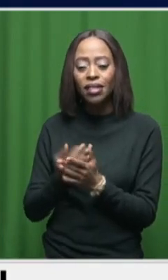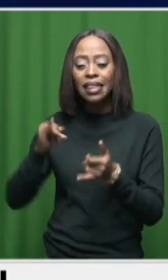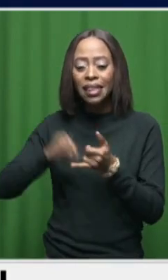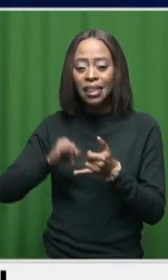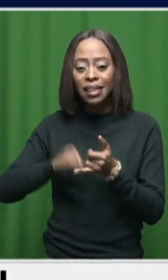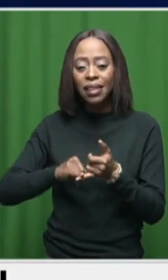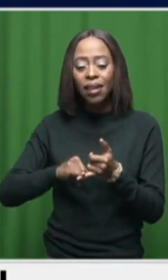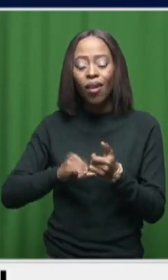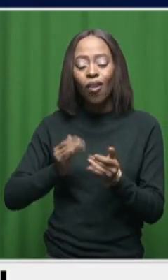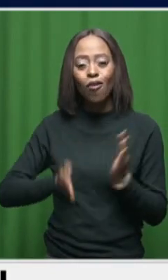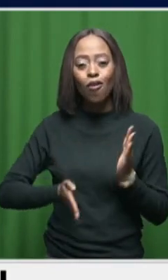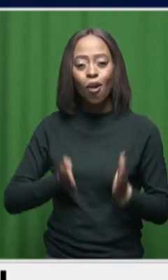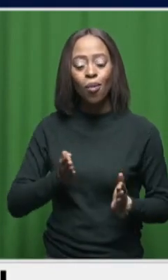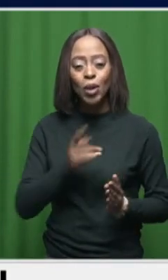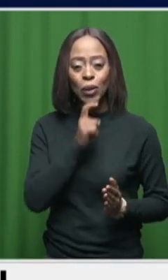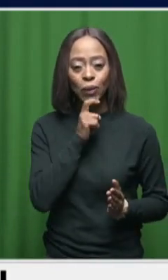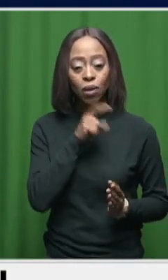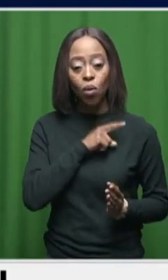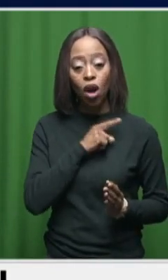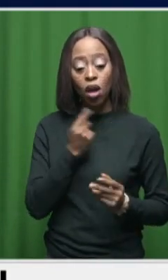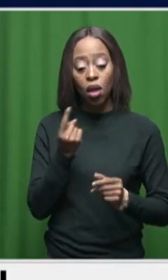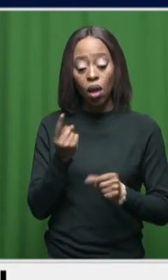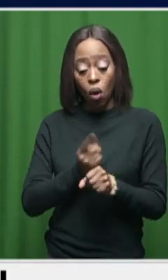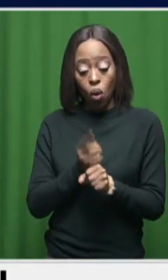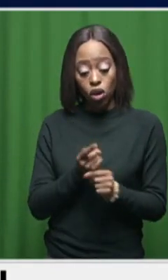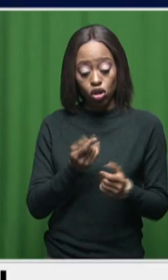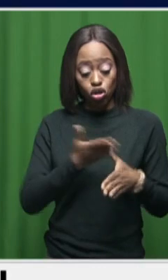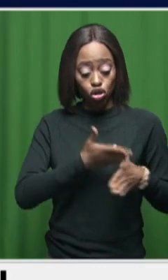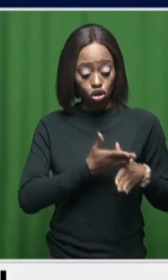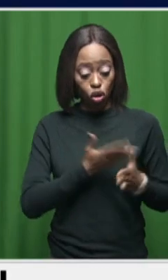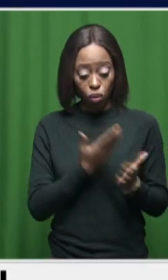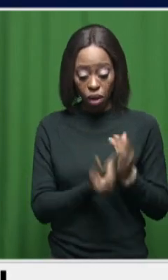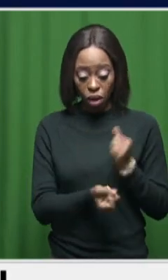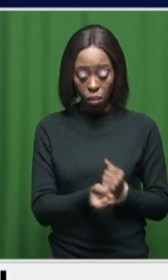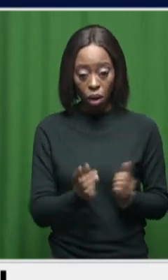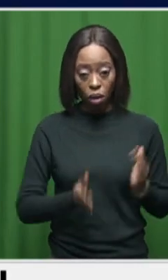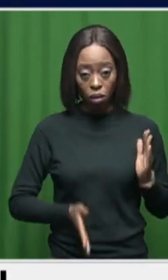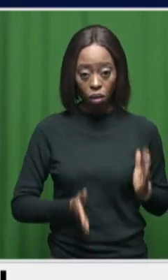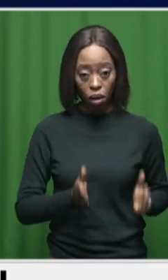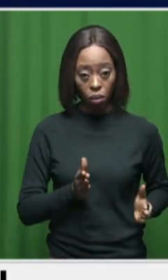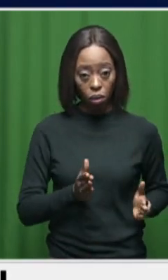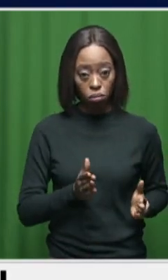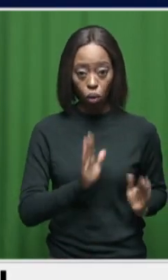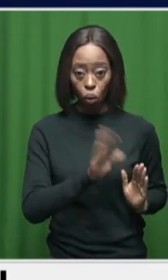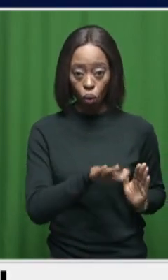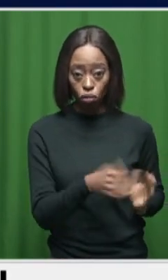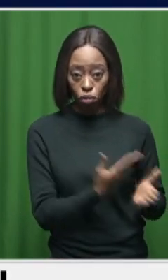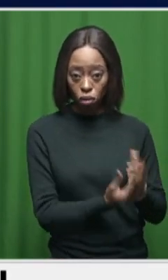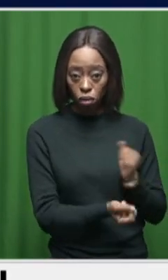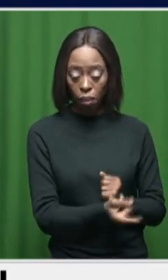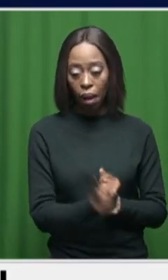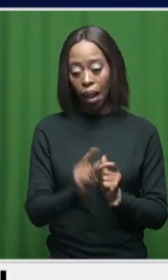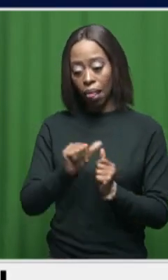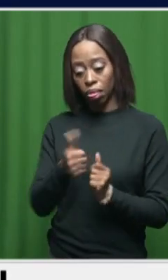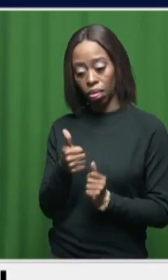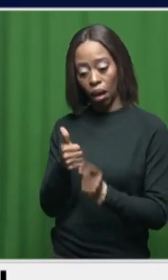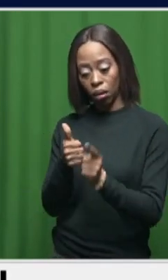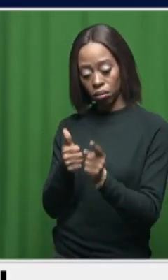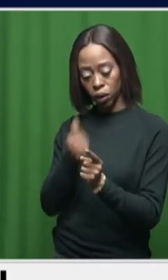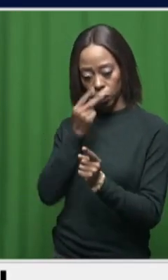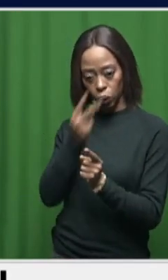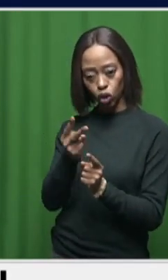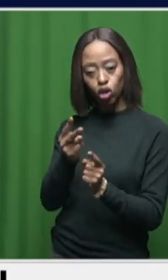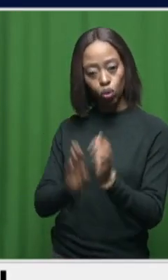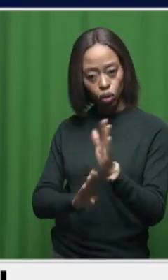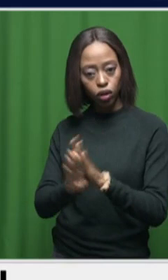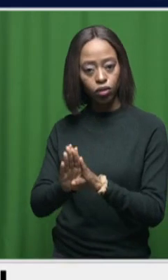bot application where routine tasks can be handled by automated or 4IR smart technology. And from there on, you can see it